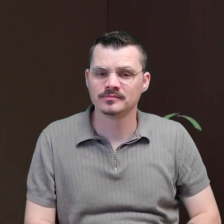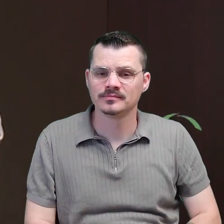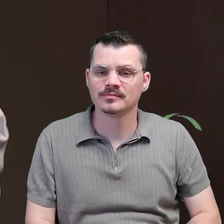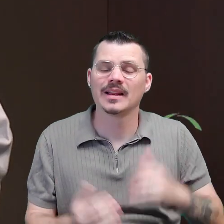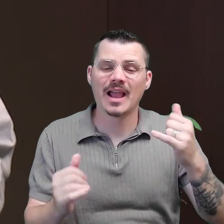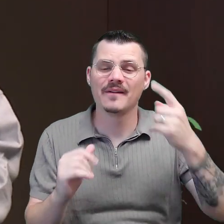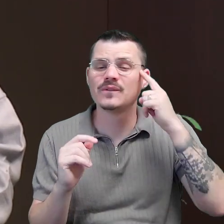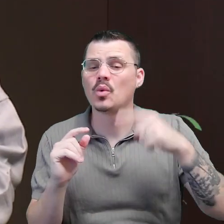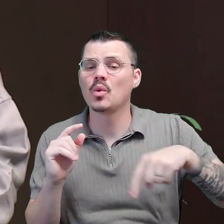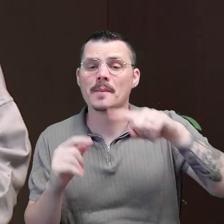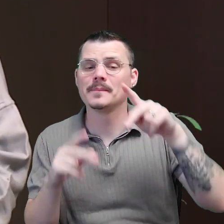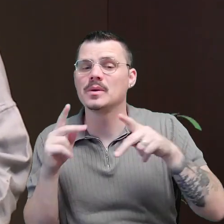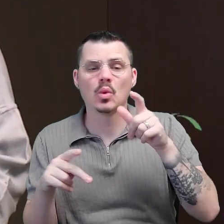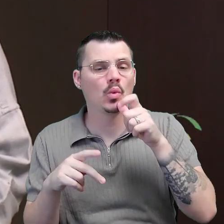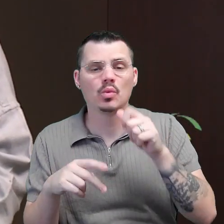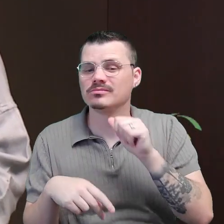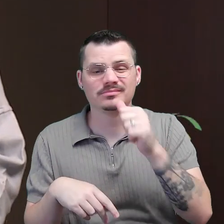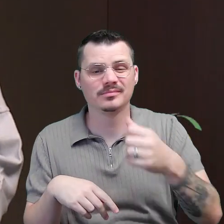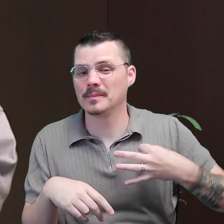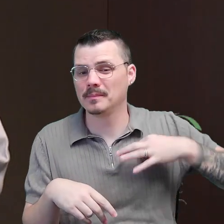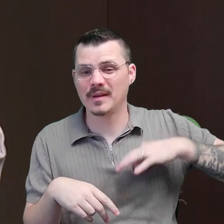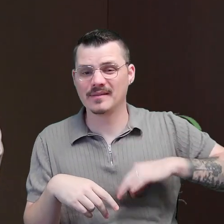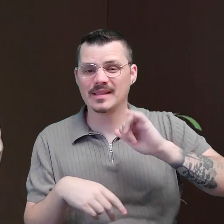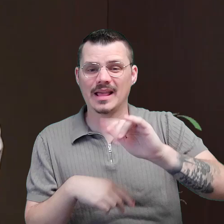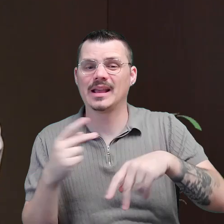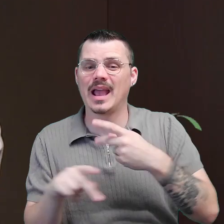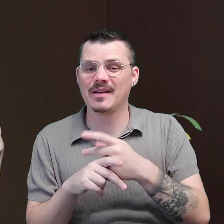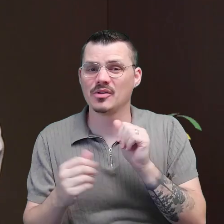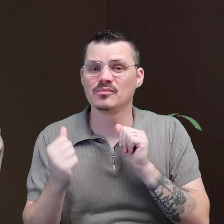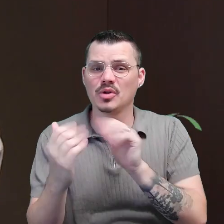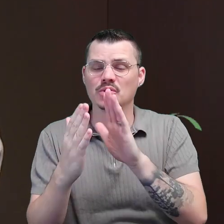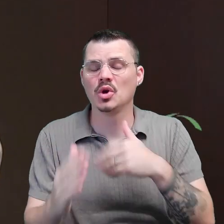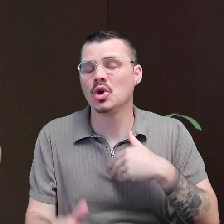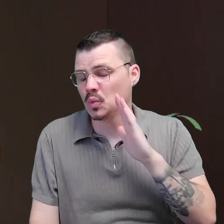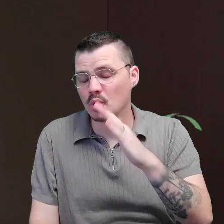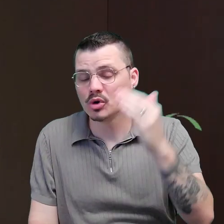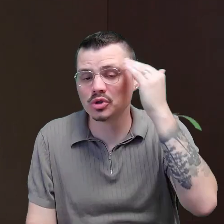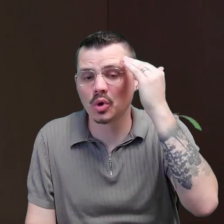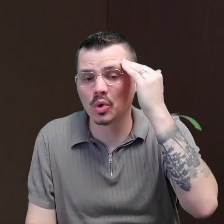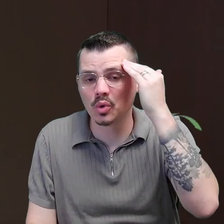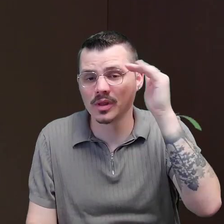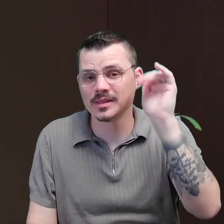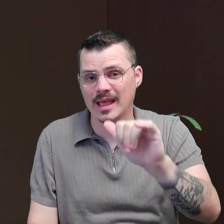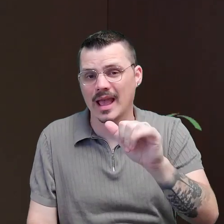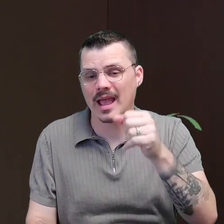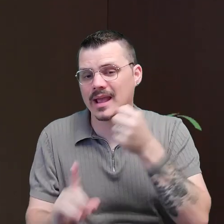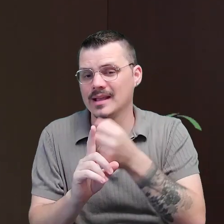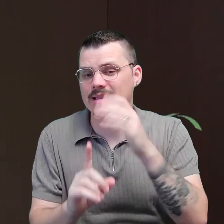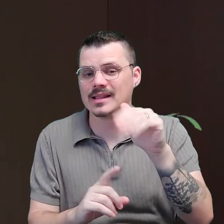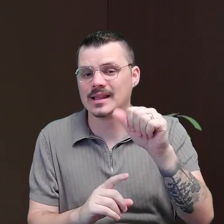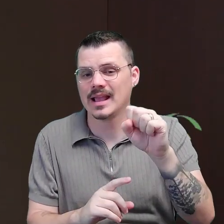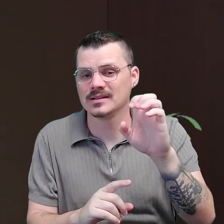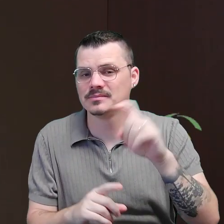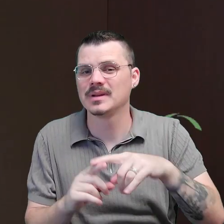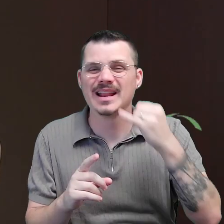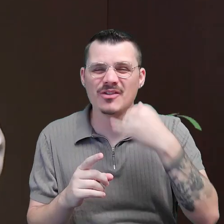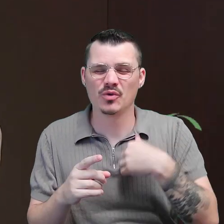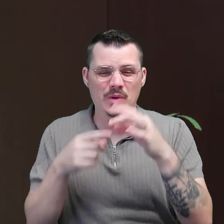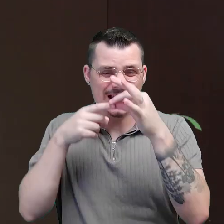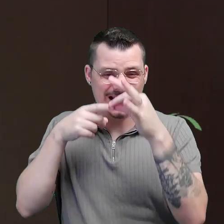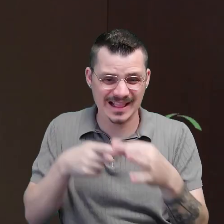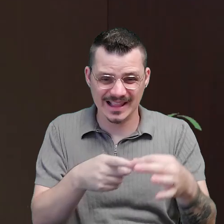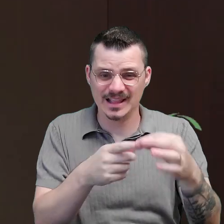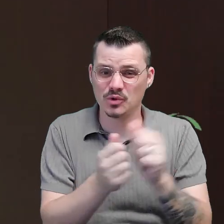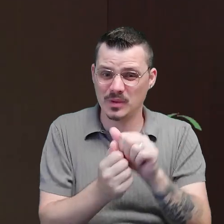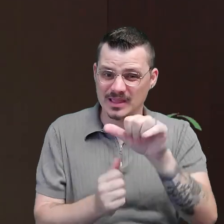Now, for the people that will not benefit from that kind of an approach, we'll know fairly promptly that that's the case. But if we